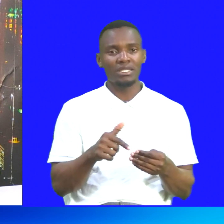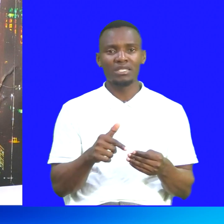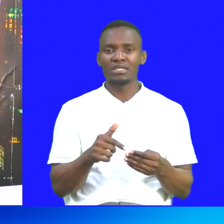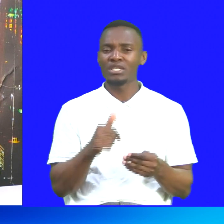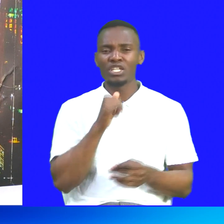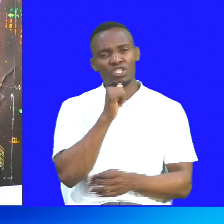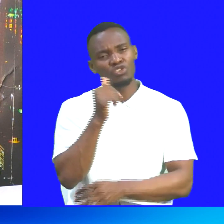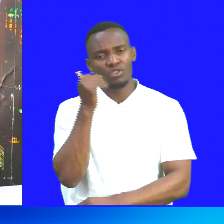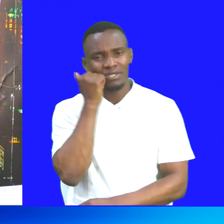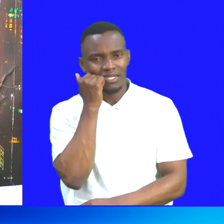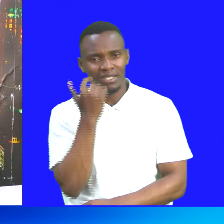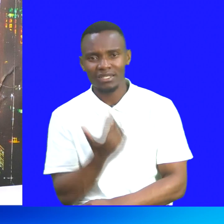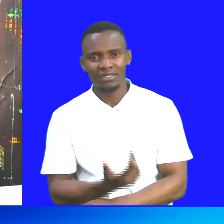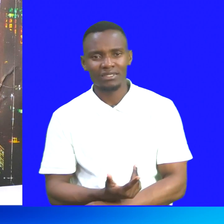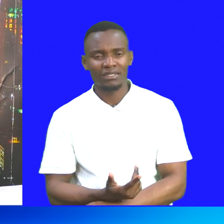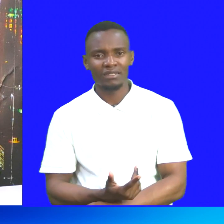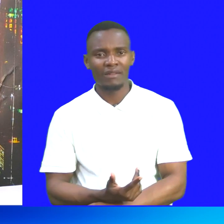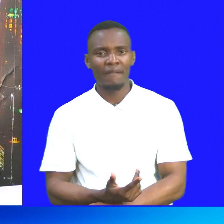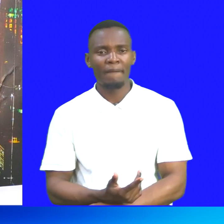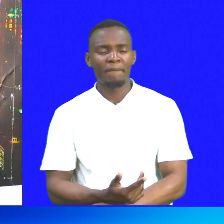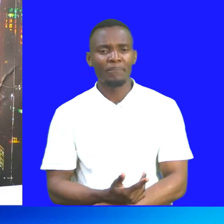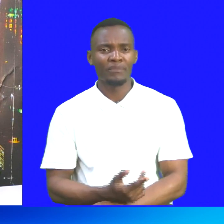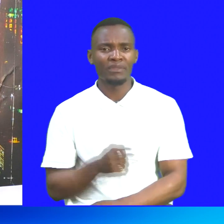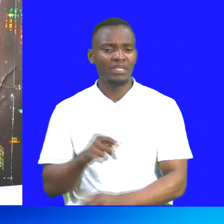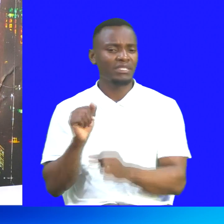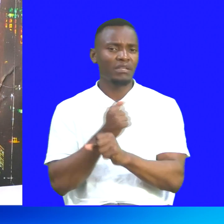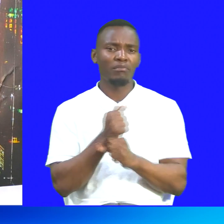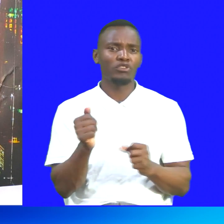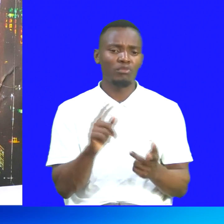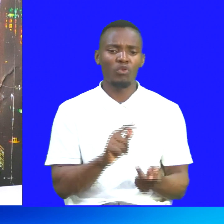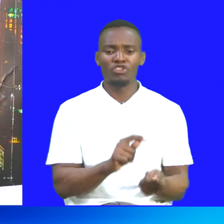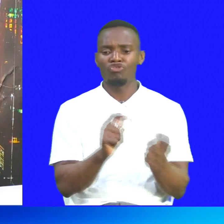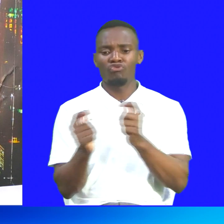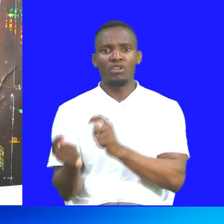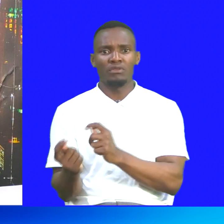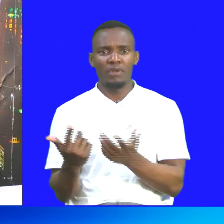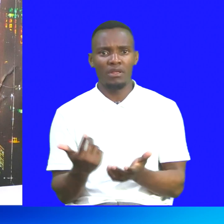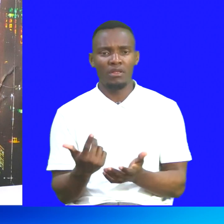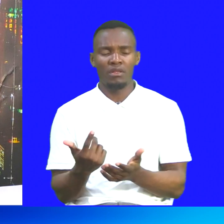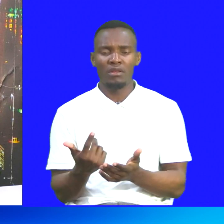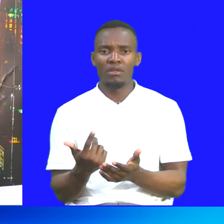disease. It cannot be transmitted unless